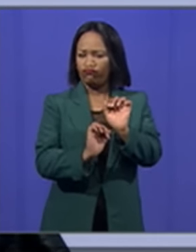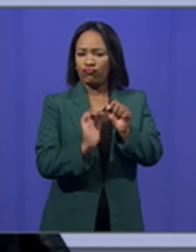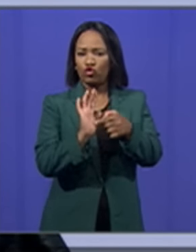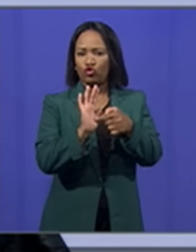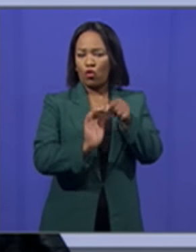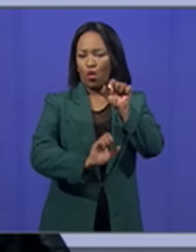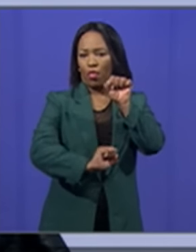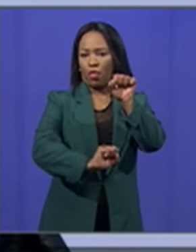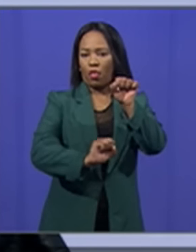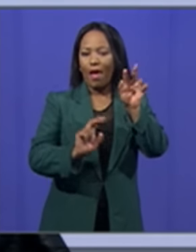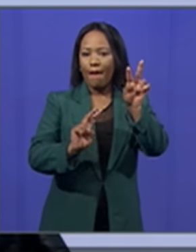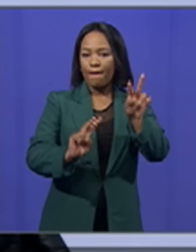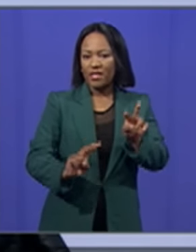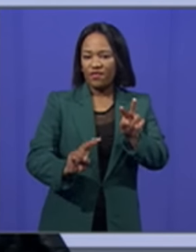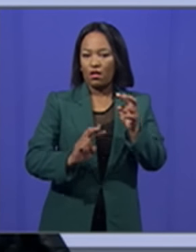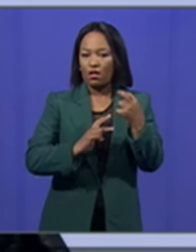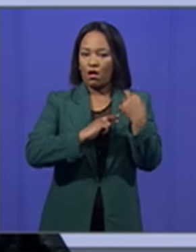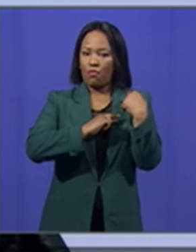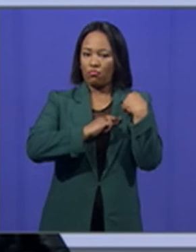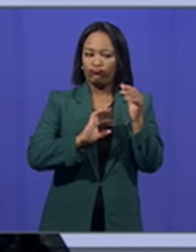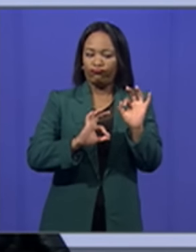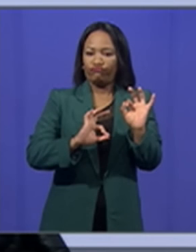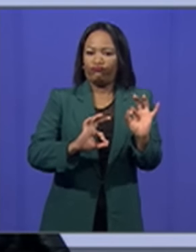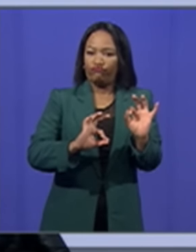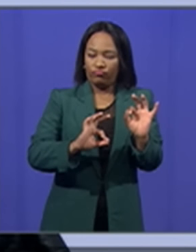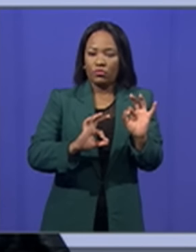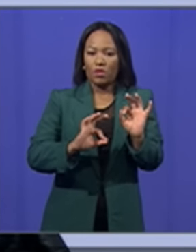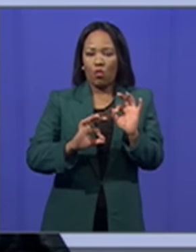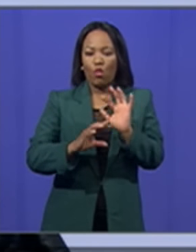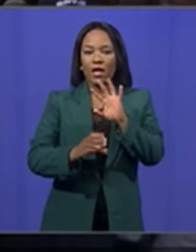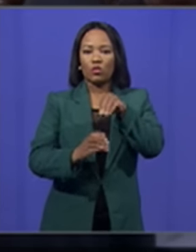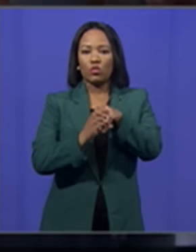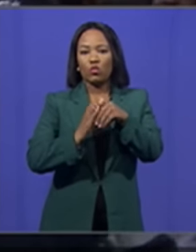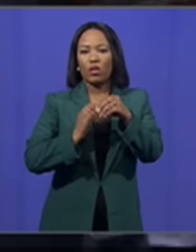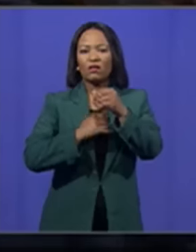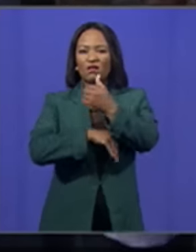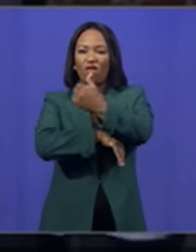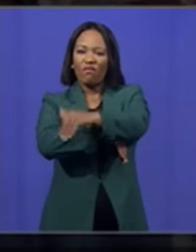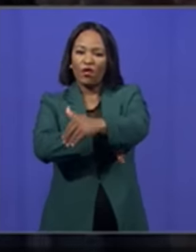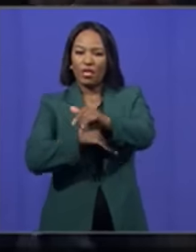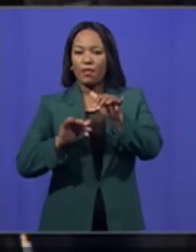peacefully and responsibly during today's migration-related demonstration.